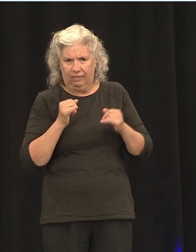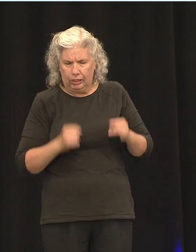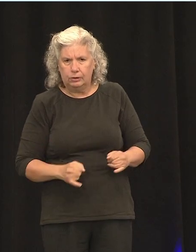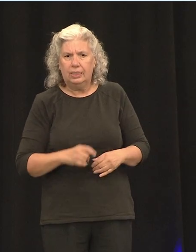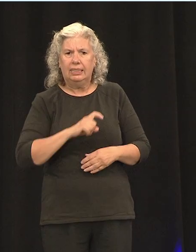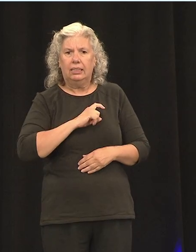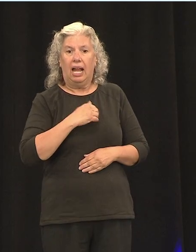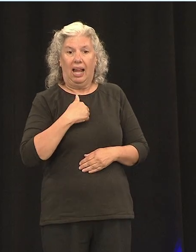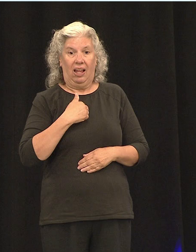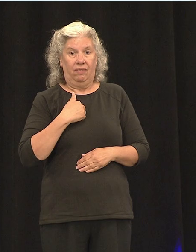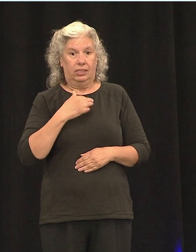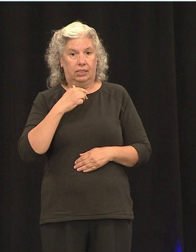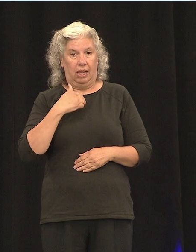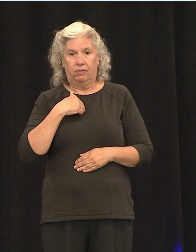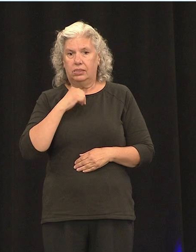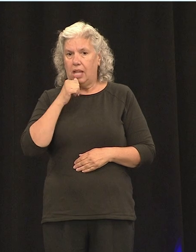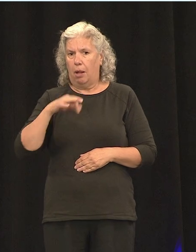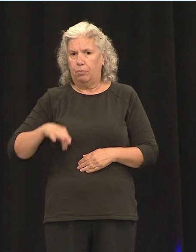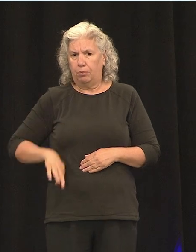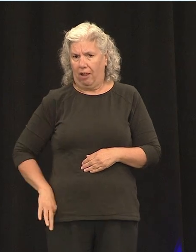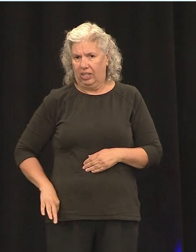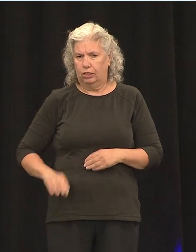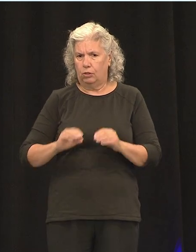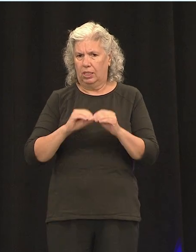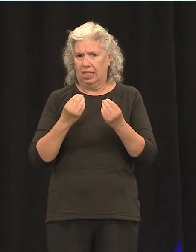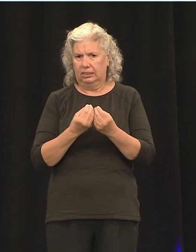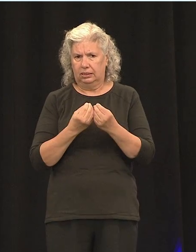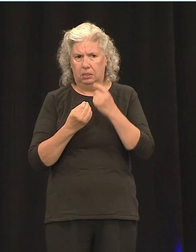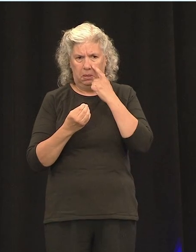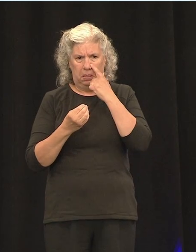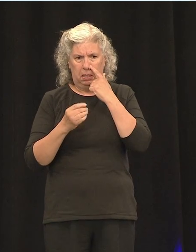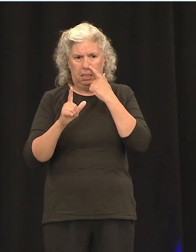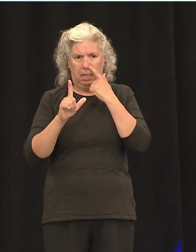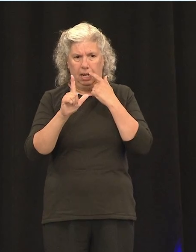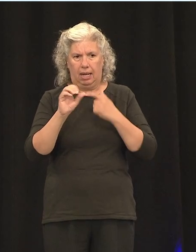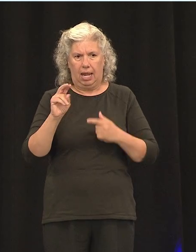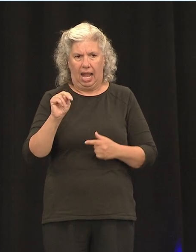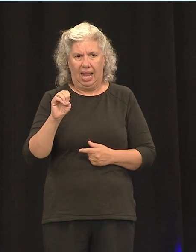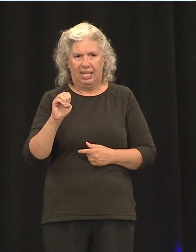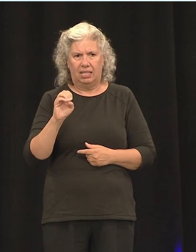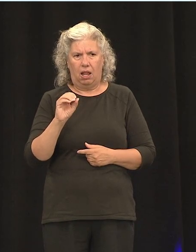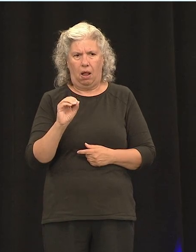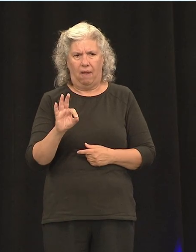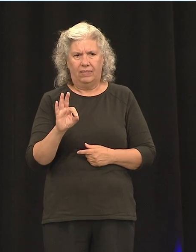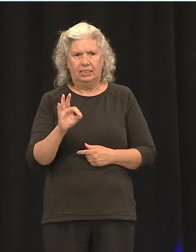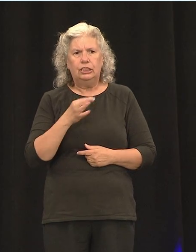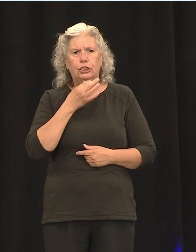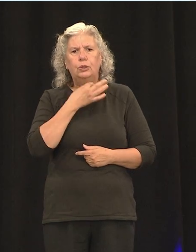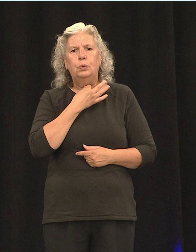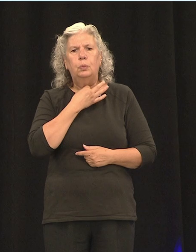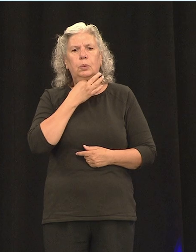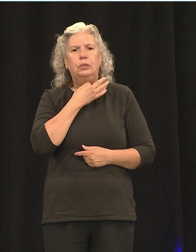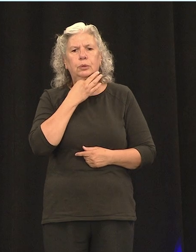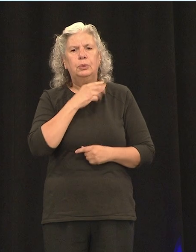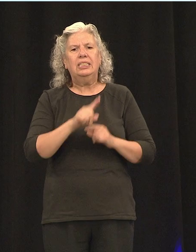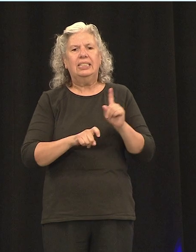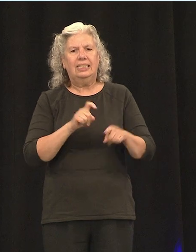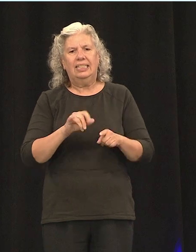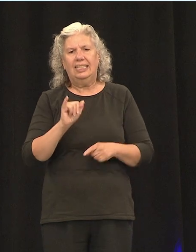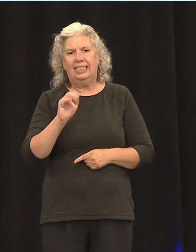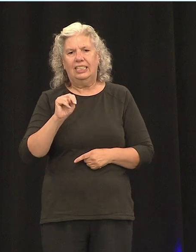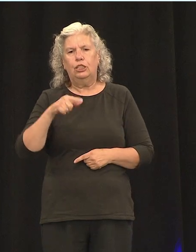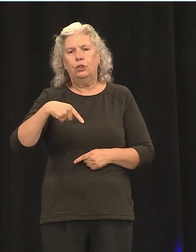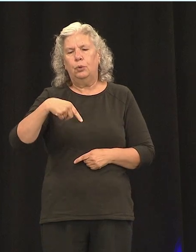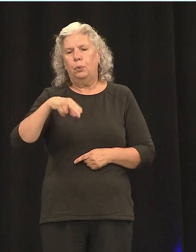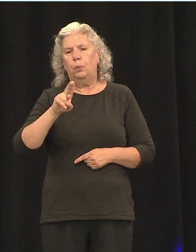I do educational research specific to deafblindness, and I also support families along the way. So I don't have very